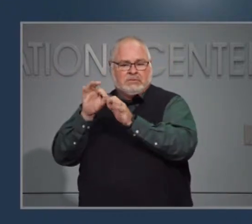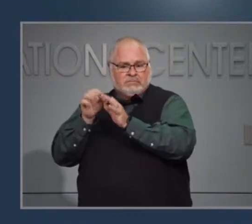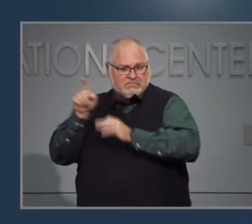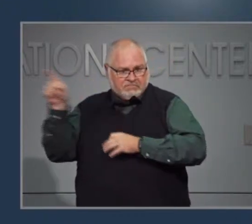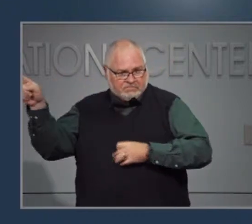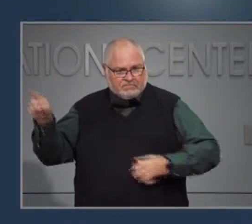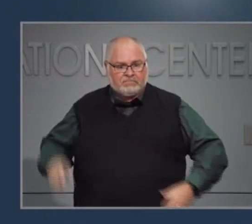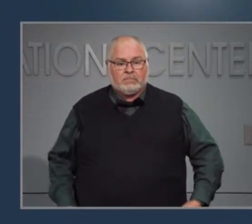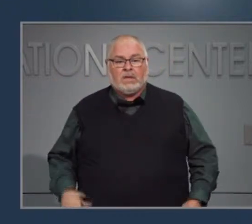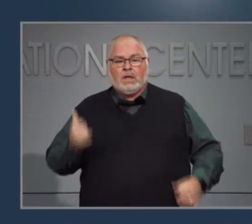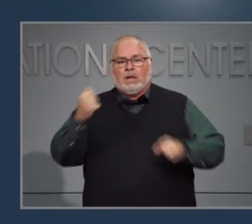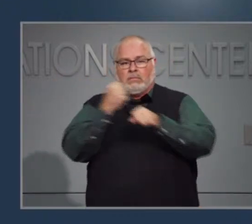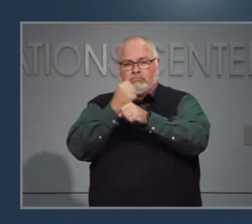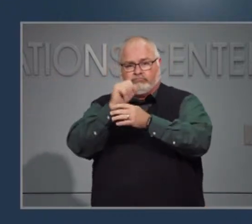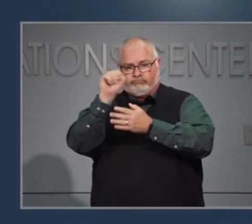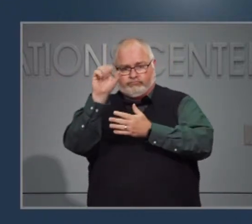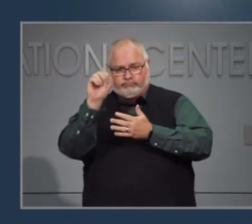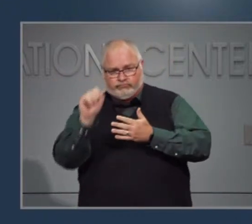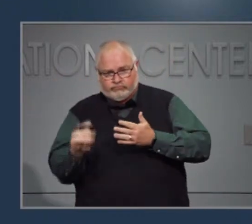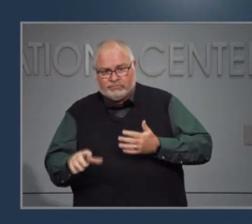there are